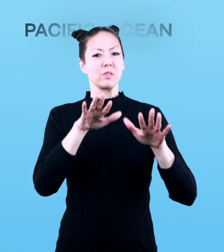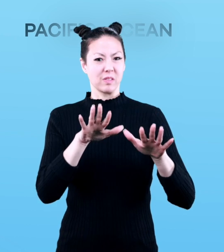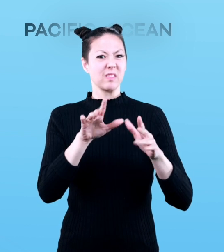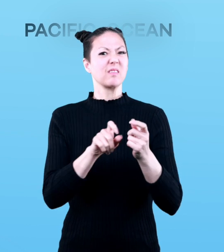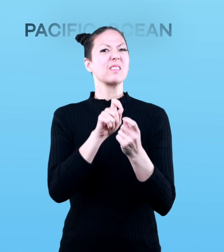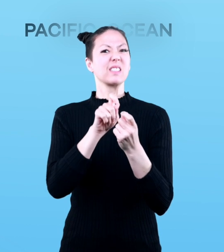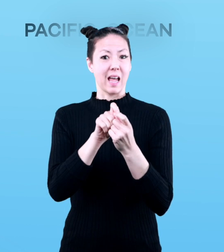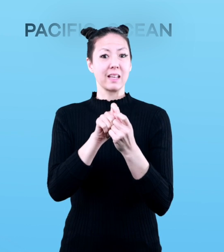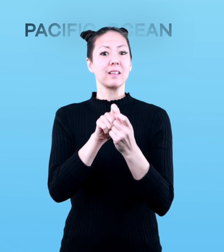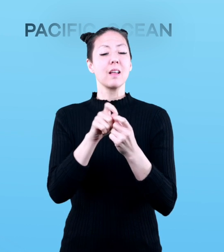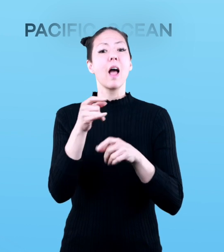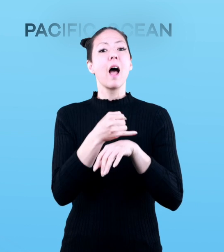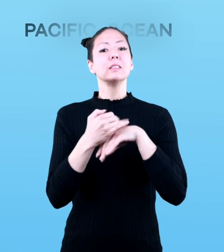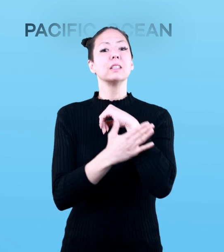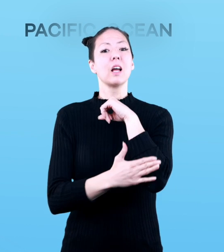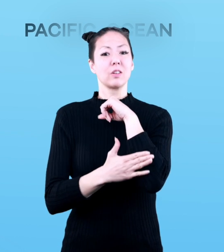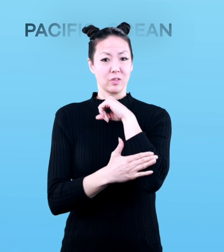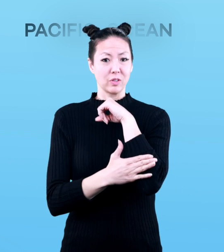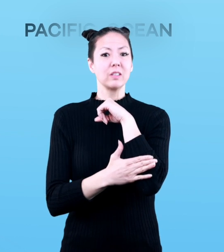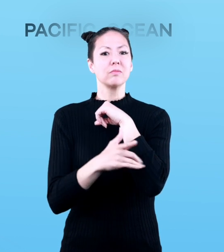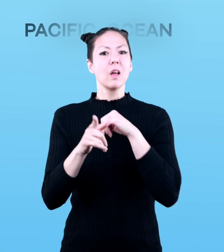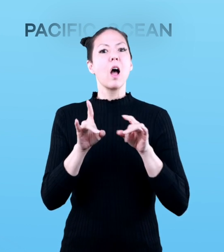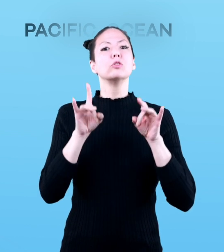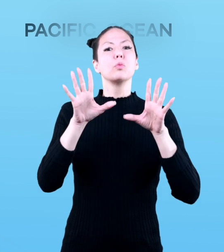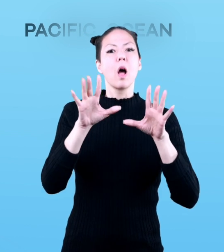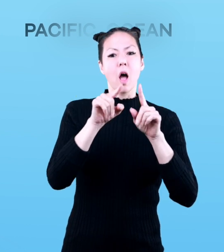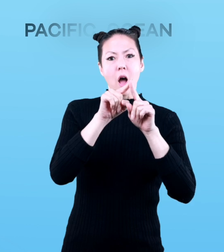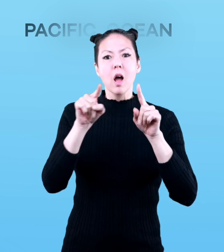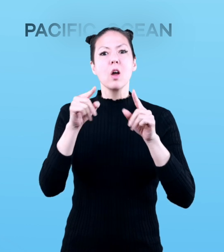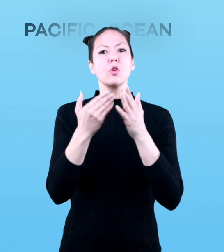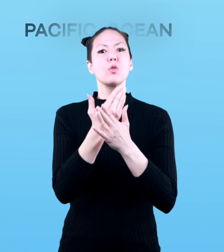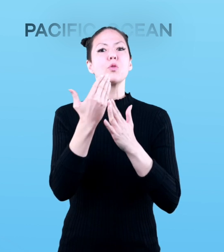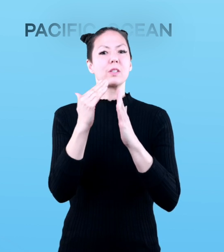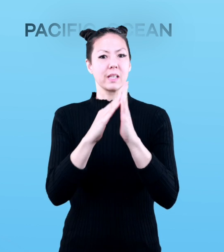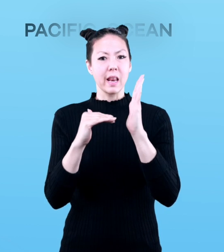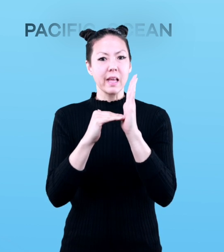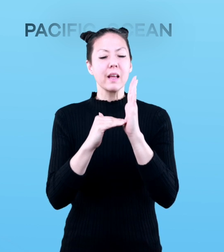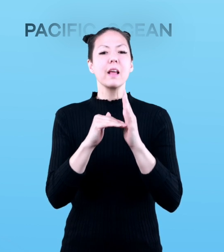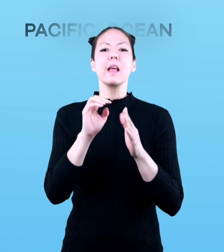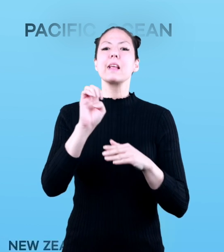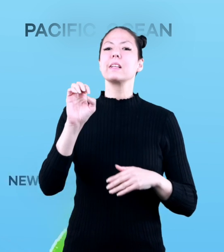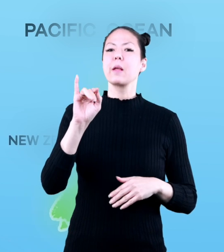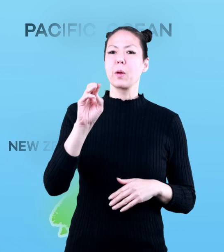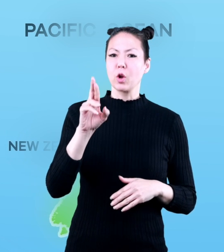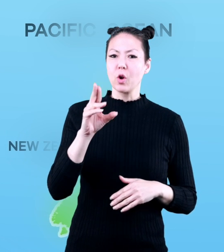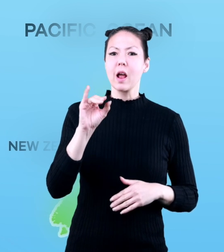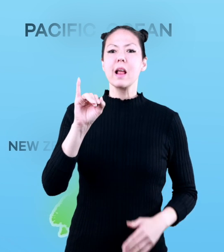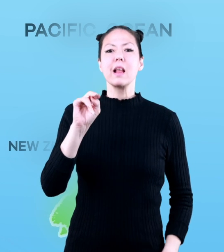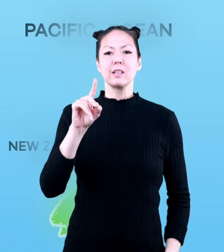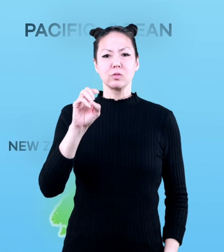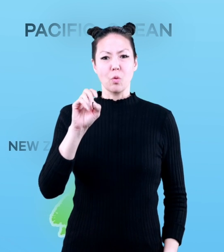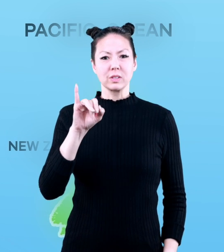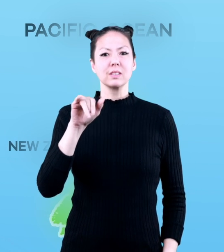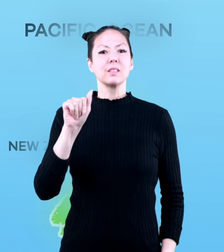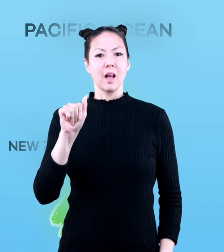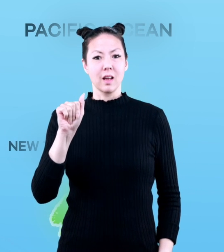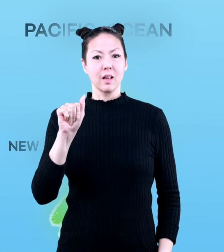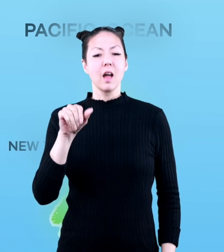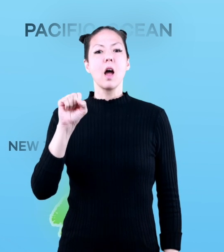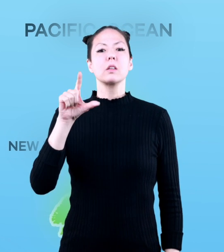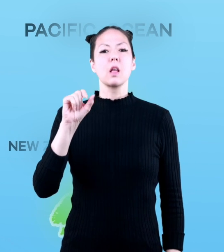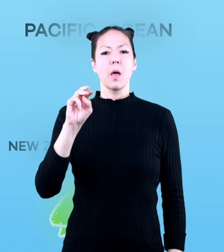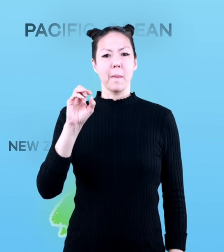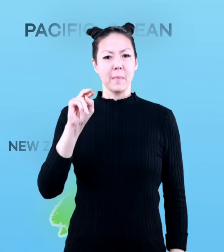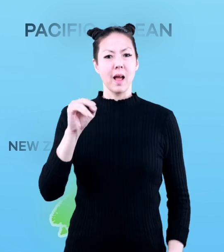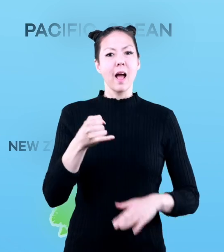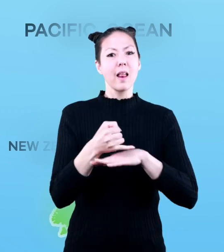Oceans to be exact. The island countries that are nearest to Australia are New Zealand, East Timor,